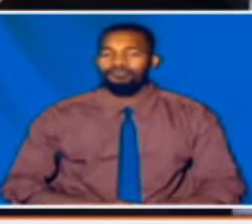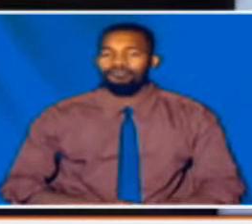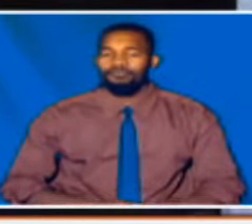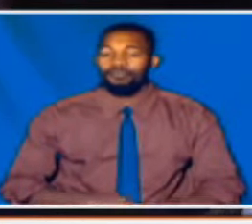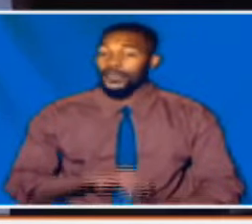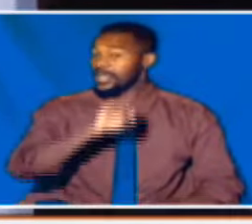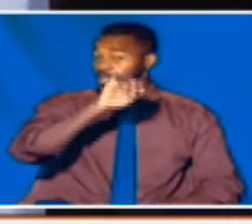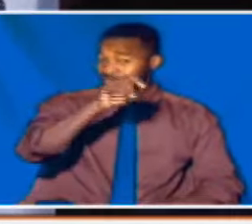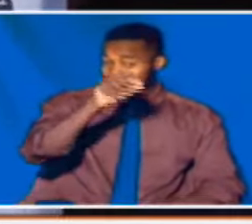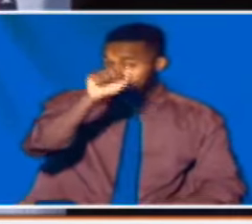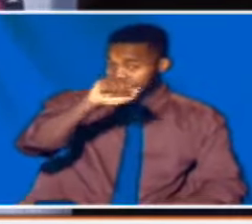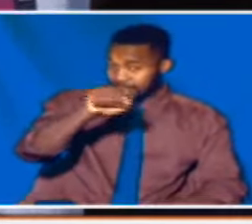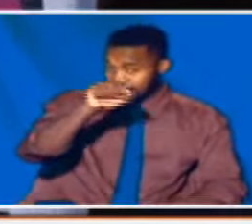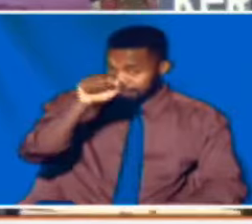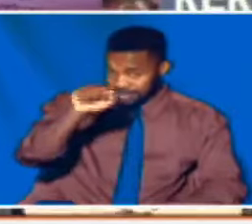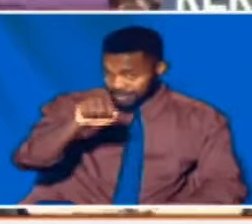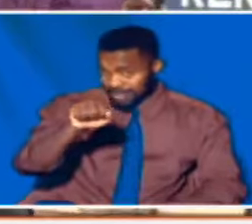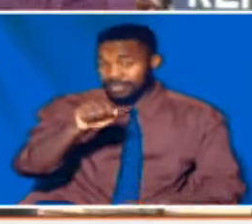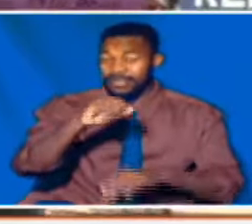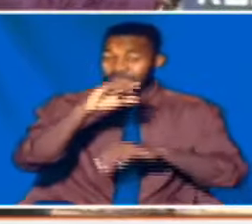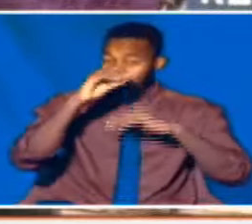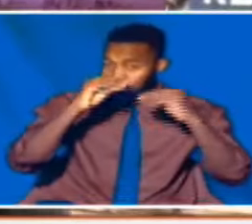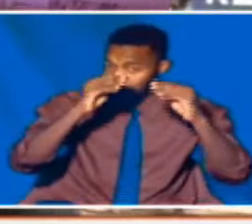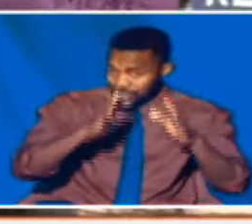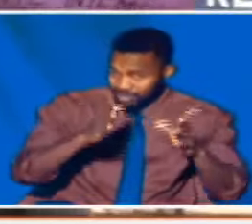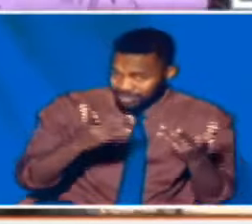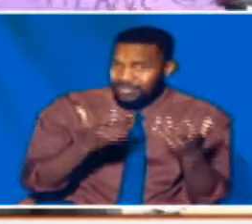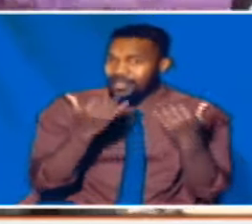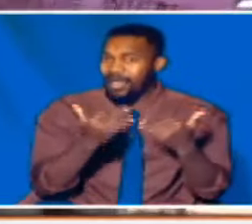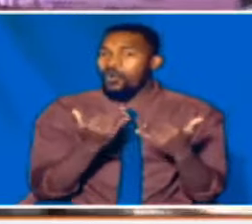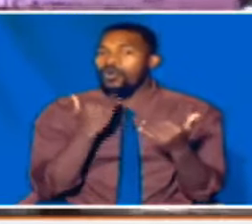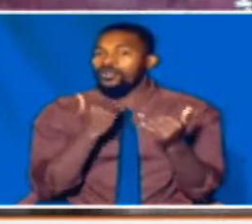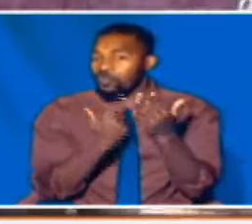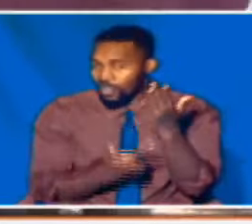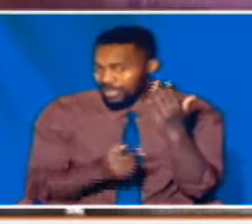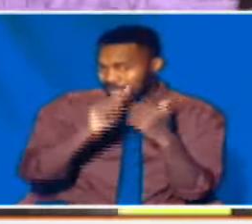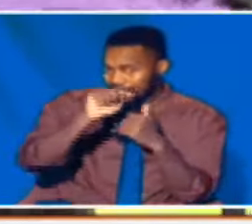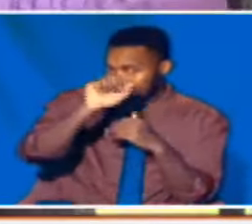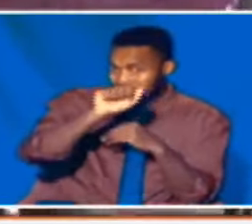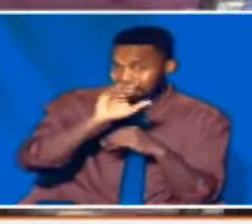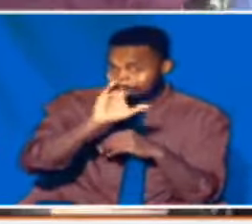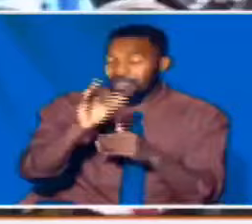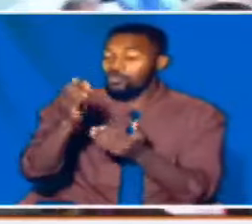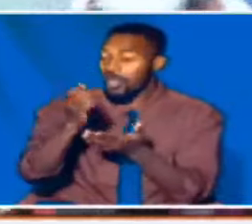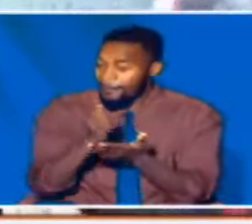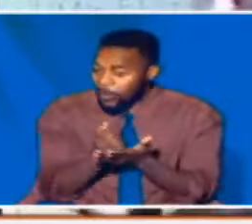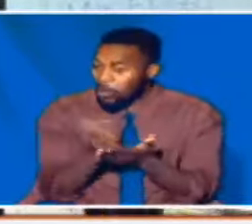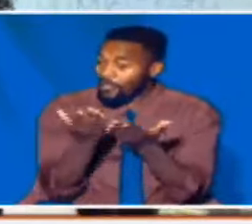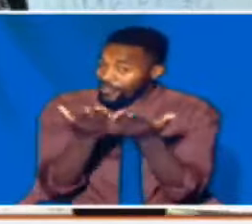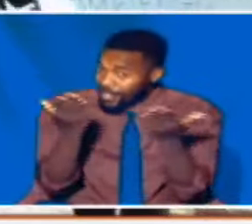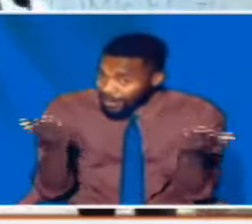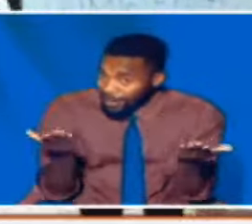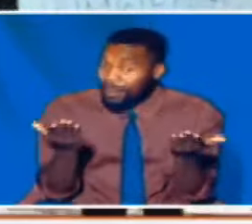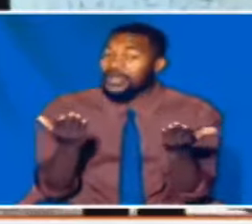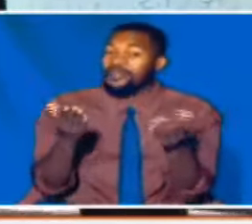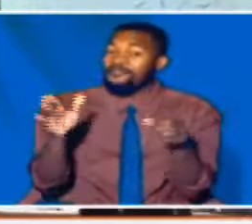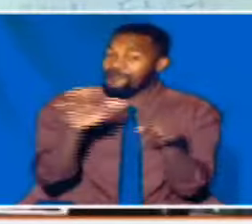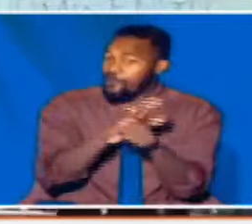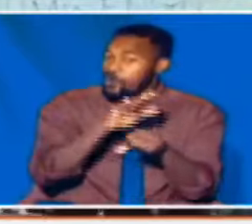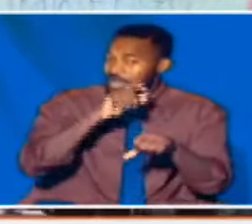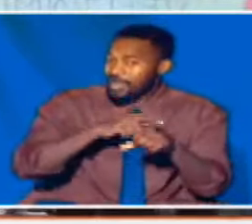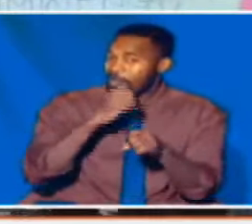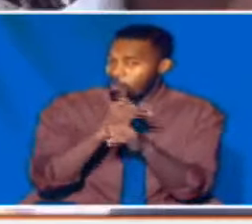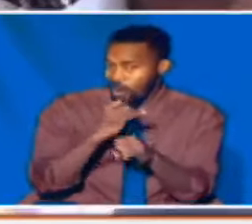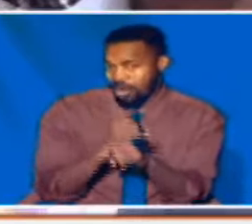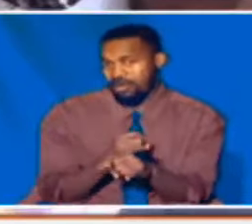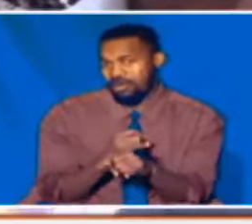The junior secondary teachers in their demands want the Teachers Service Commission to employ them under the permanent unpensionable